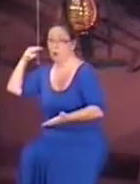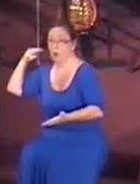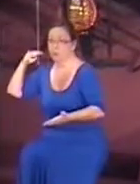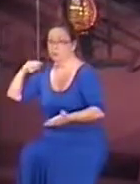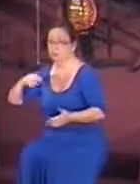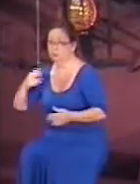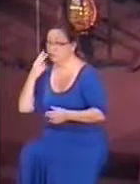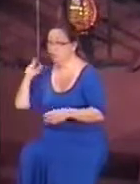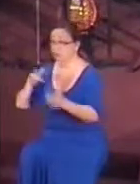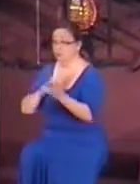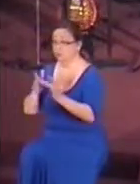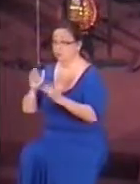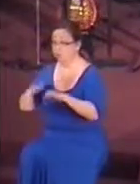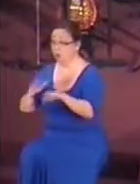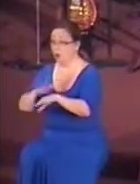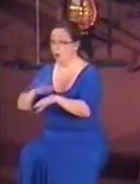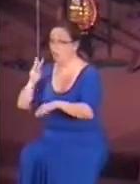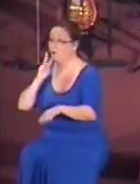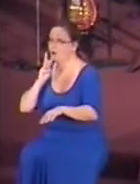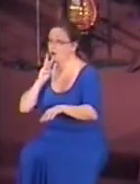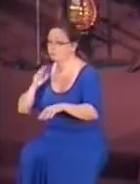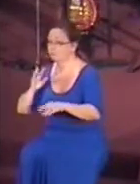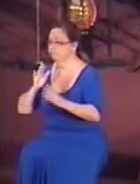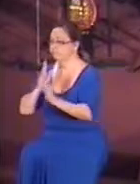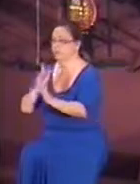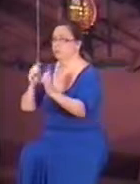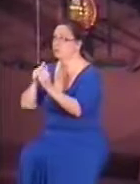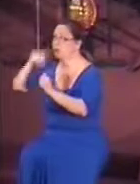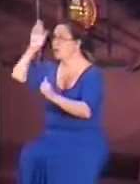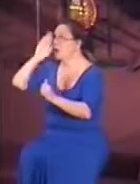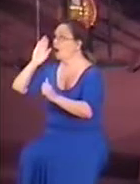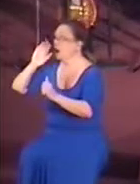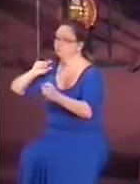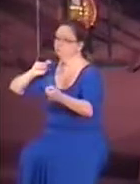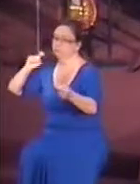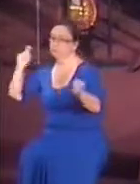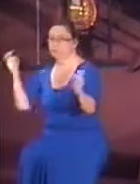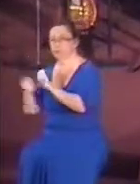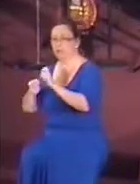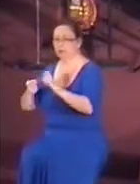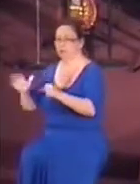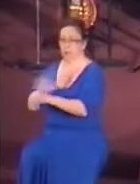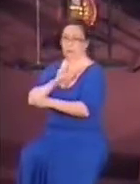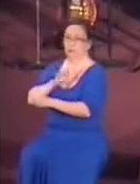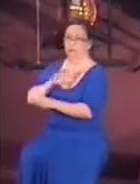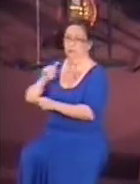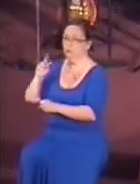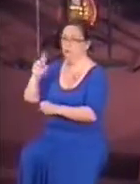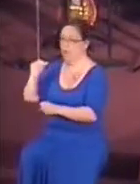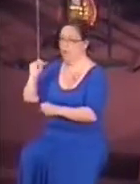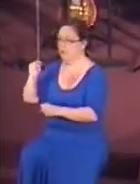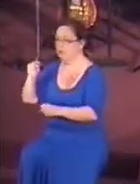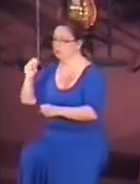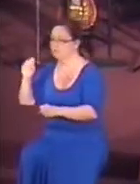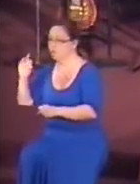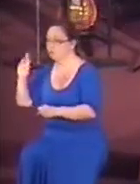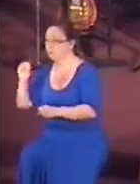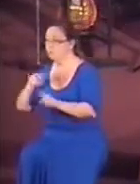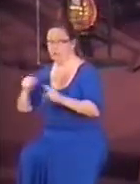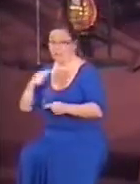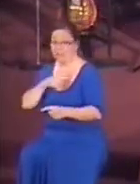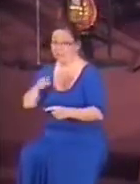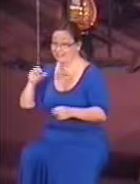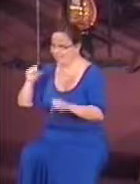Jesus walking on water and speaking with God and being transformed. They doubted whether or